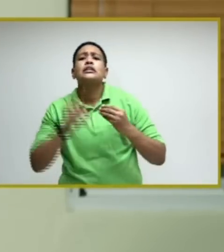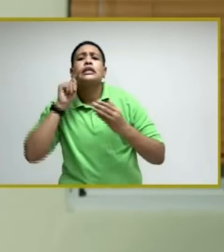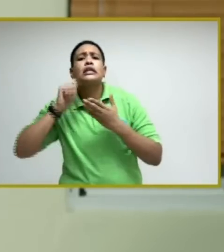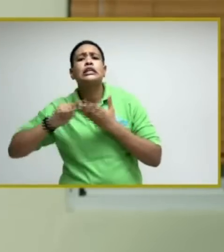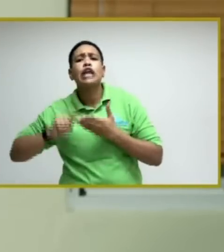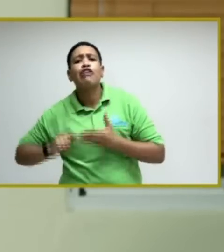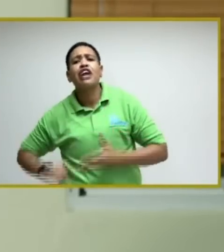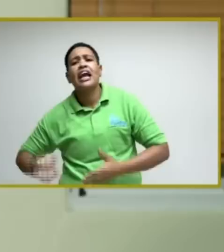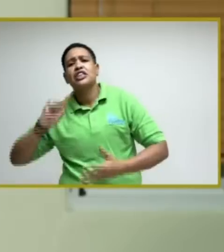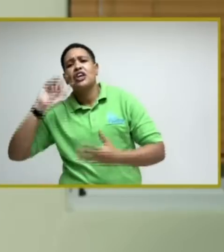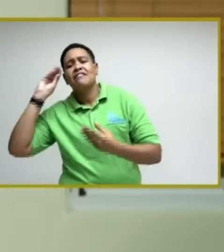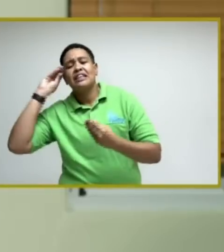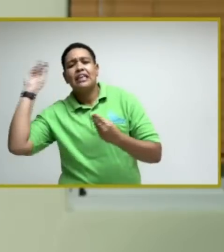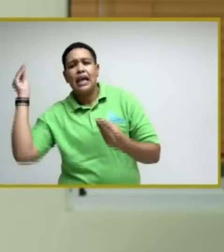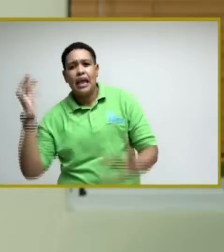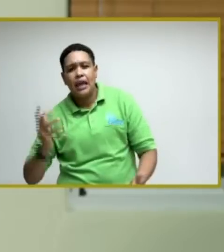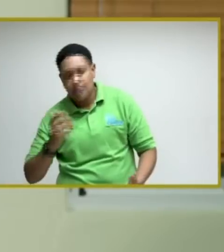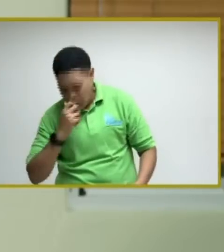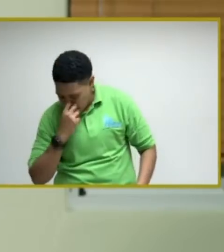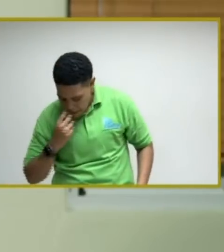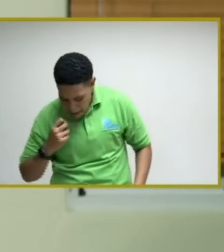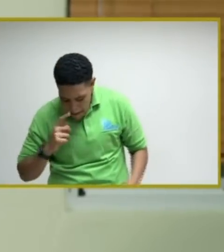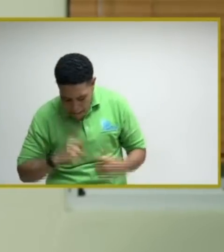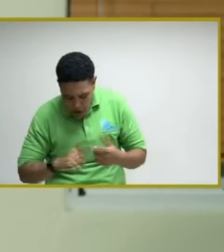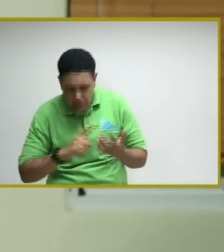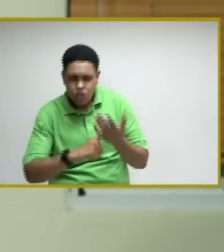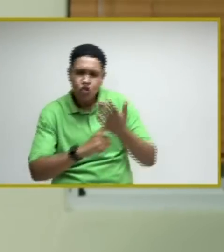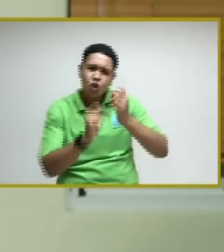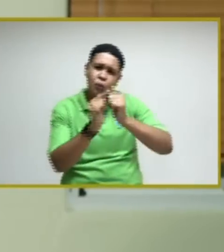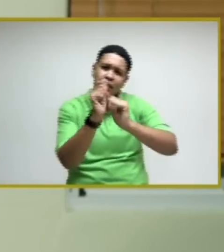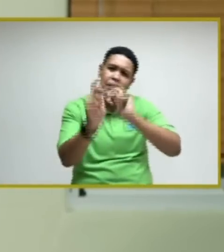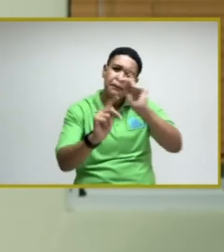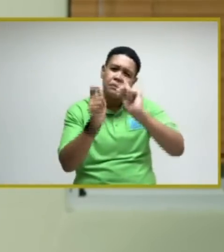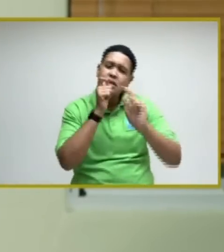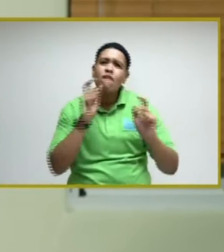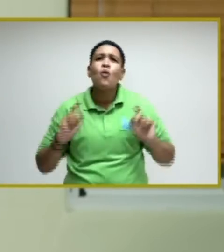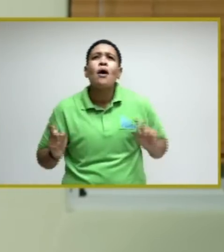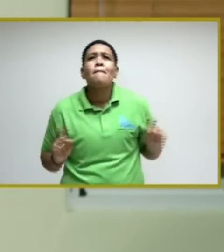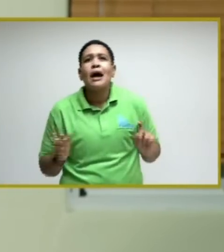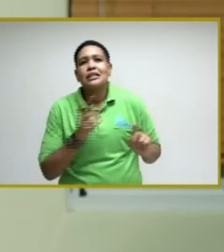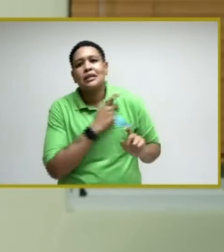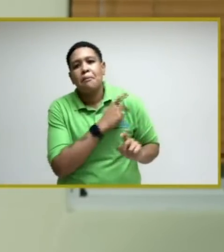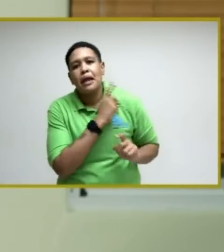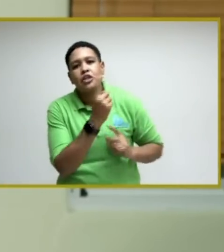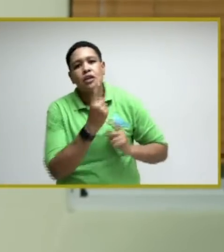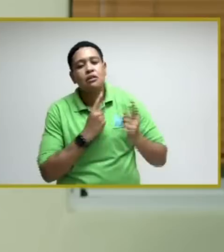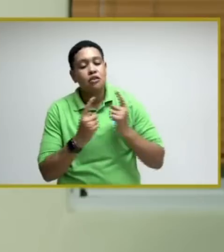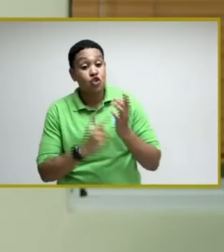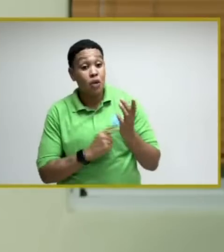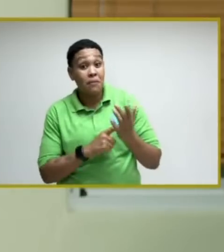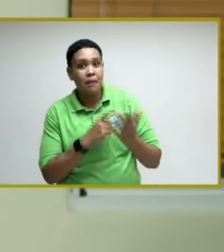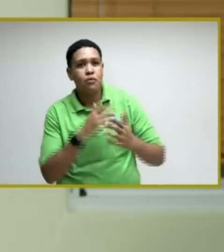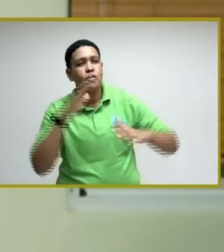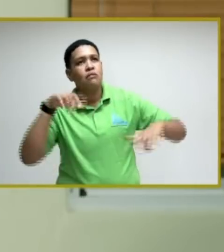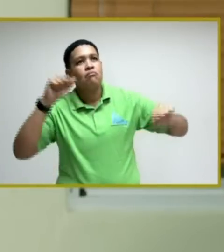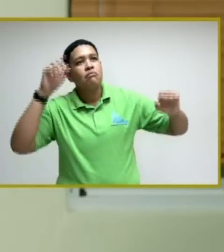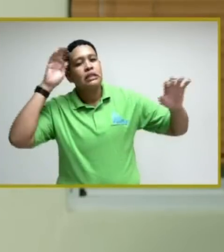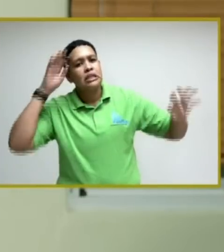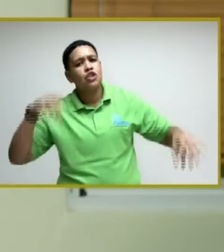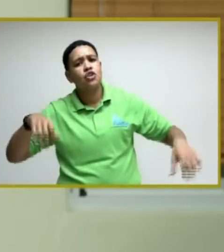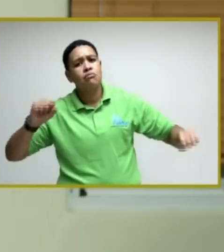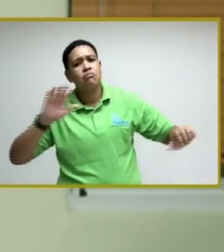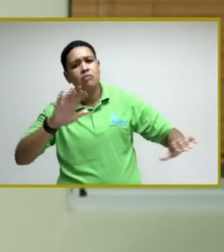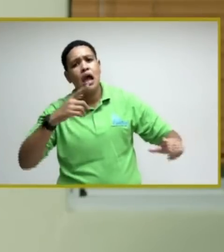of the data and discussions with the persons who manage the patient sometimes to make that decision. So it